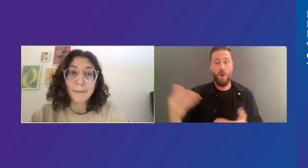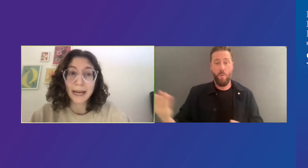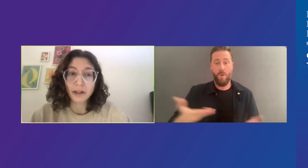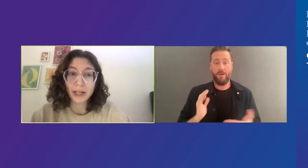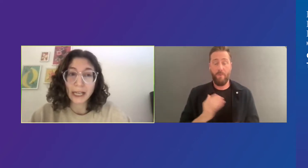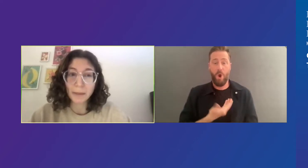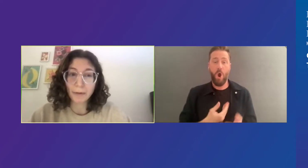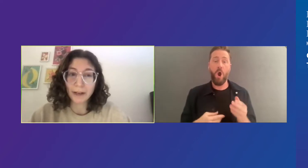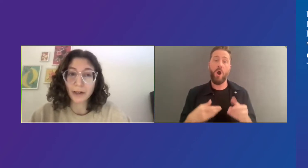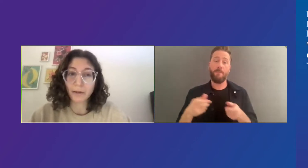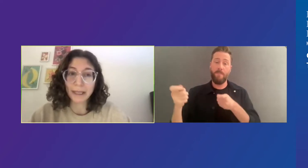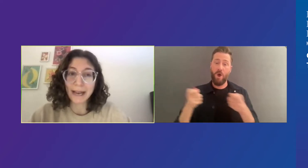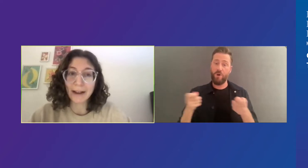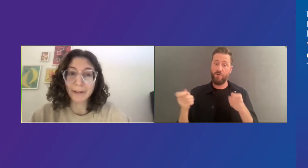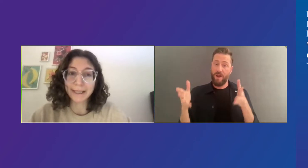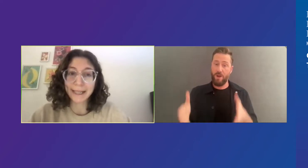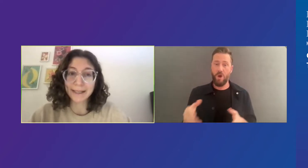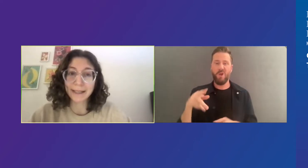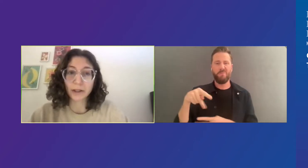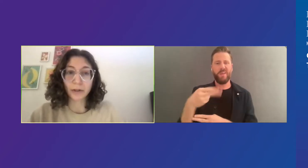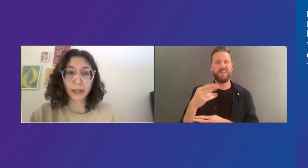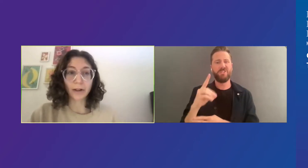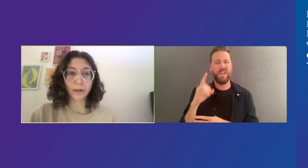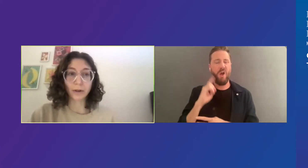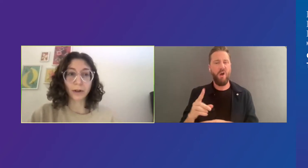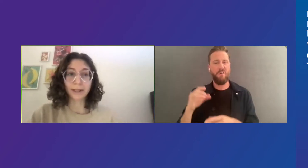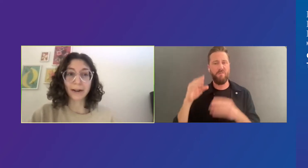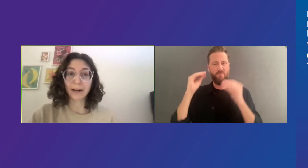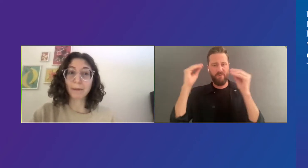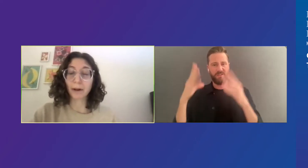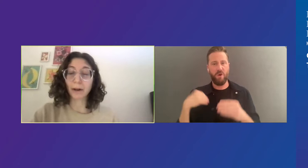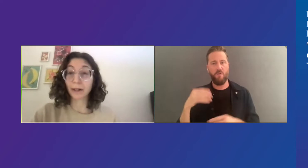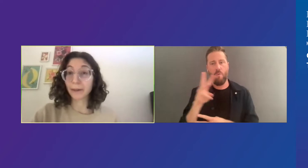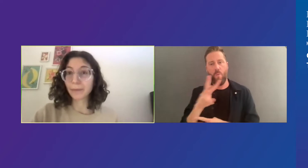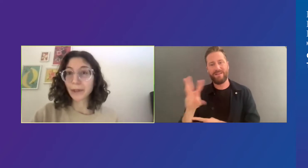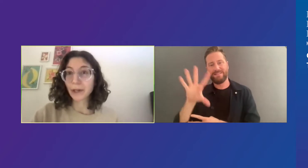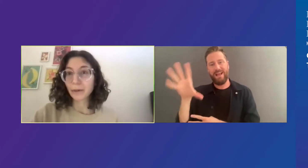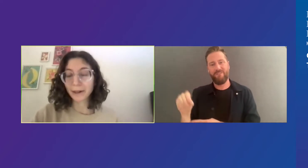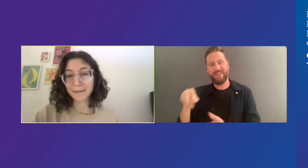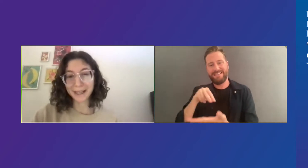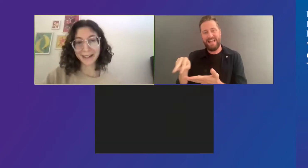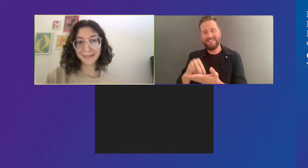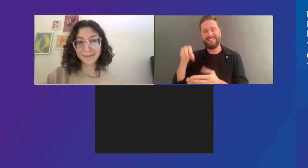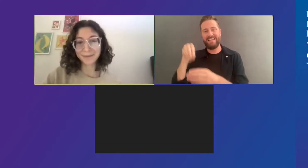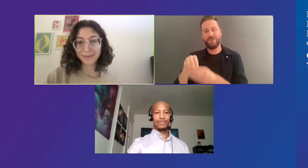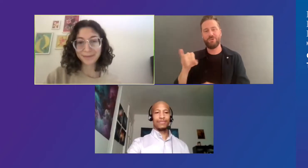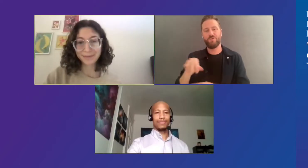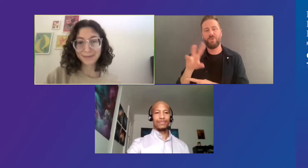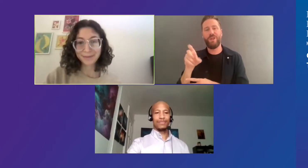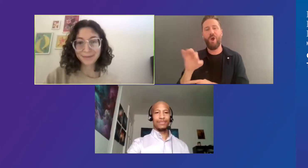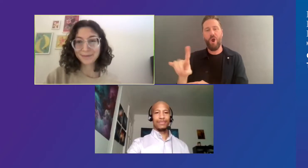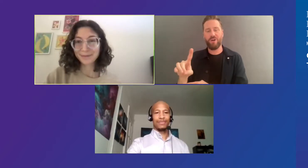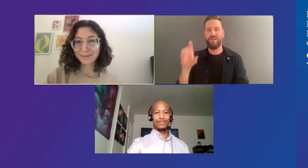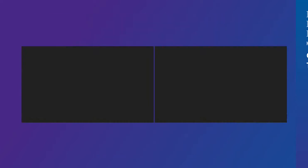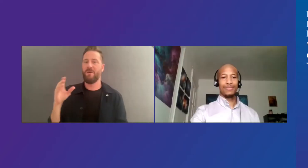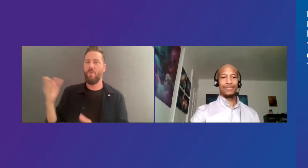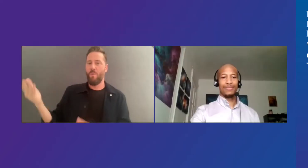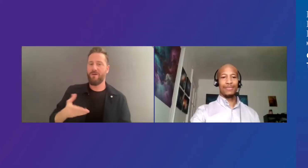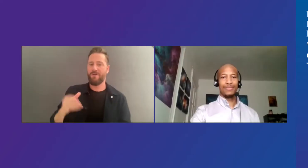moderator, Ph.D. guest professor of West African dance at the Juilliard School, Darian Parker. Welcome, Darian.